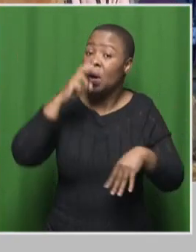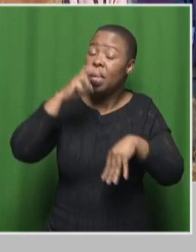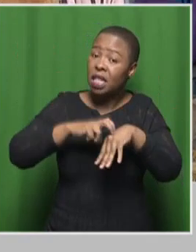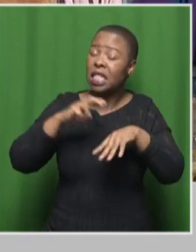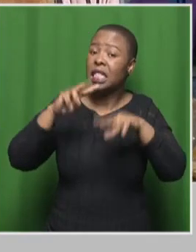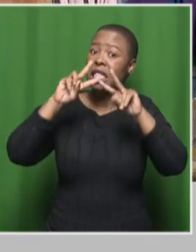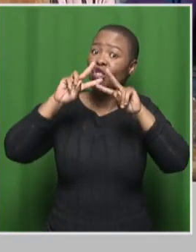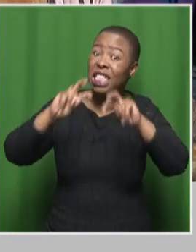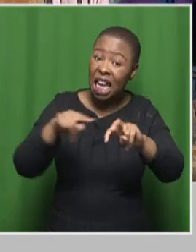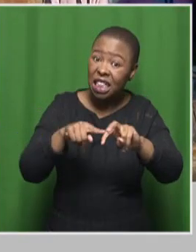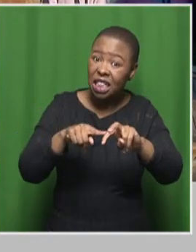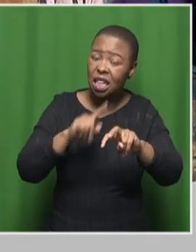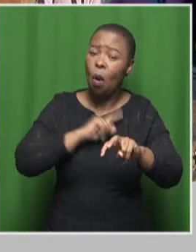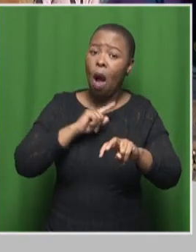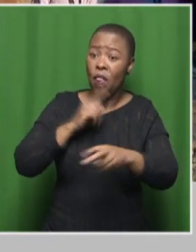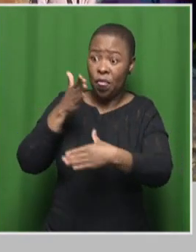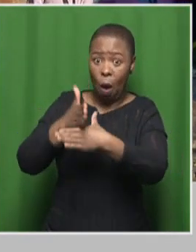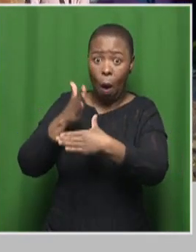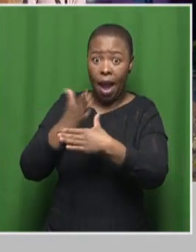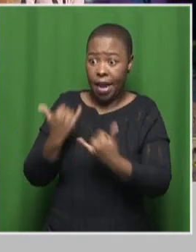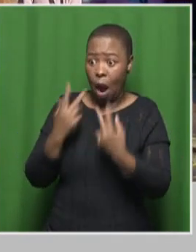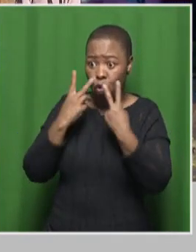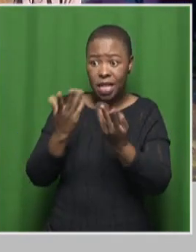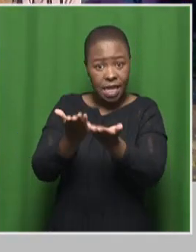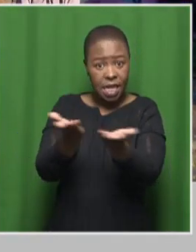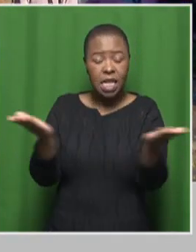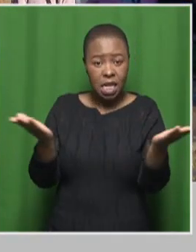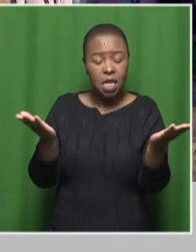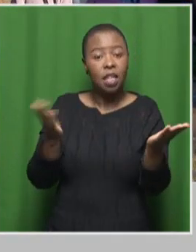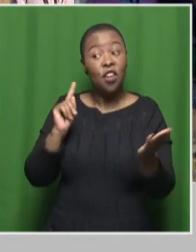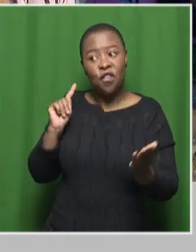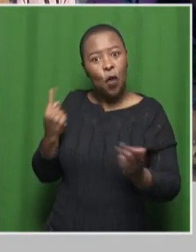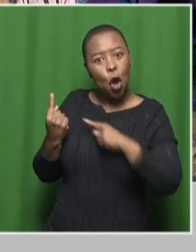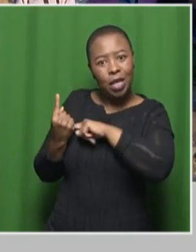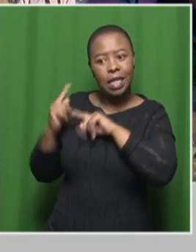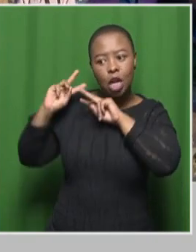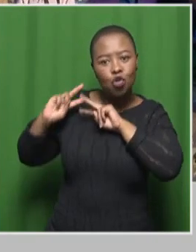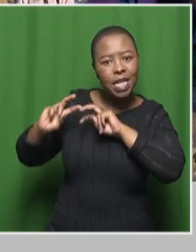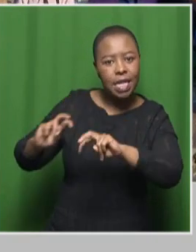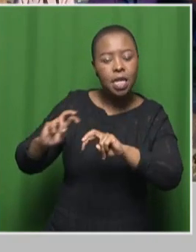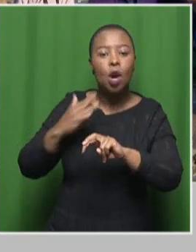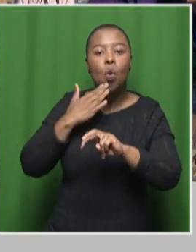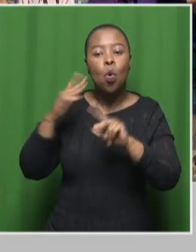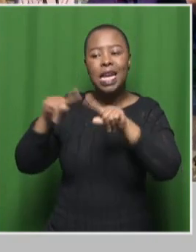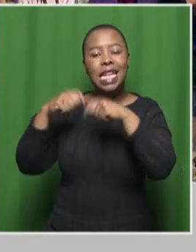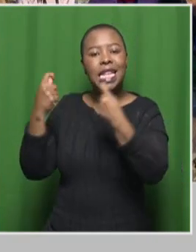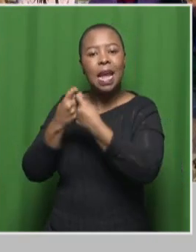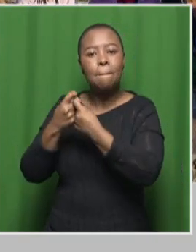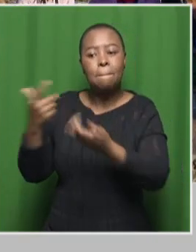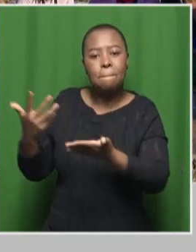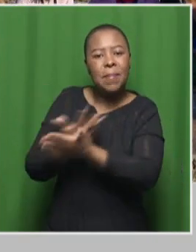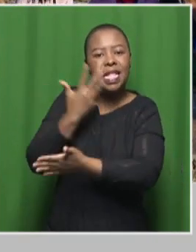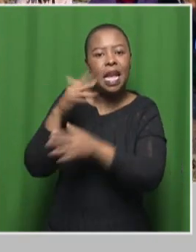the work that you see today, it arises out of a very good research that was done by the Missing Persons Task Team, which